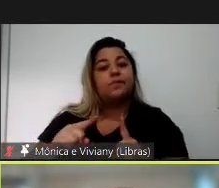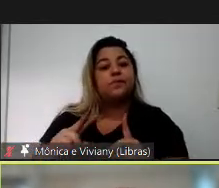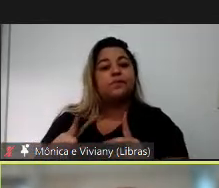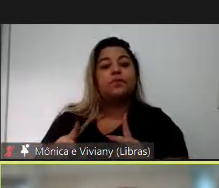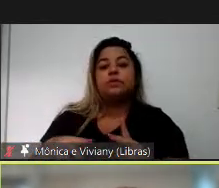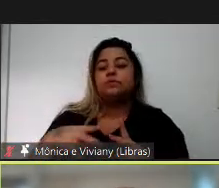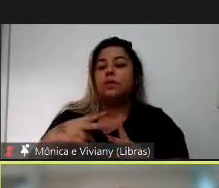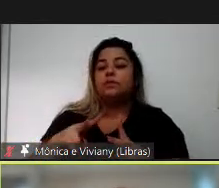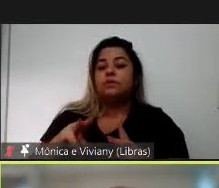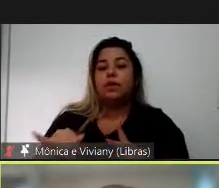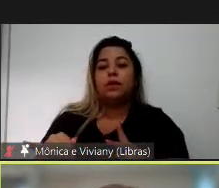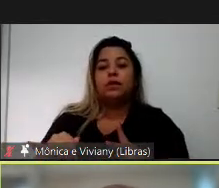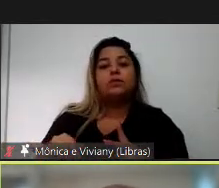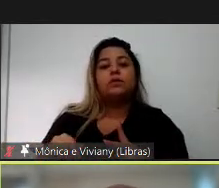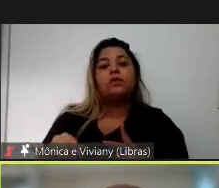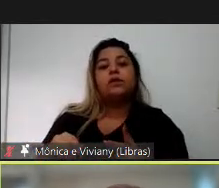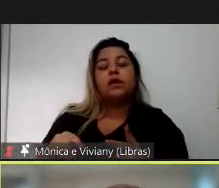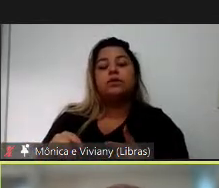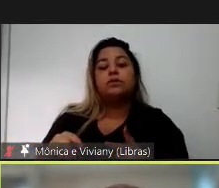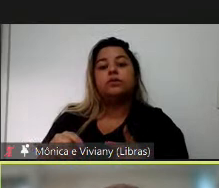one is breastfeeding.